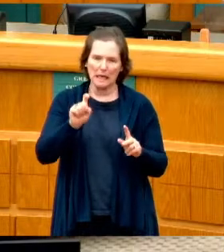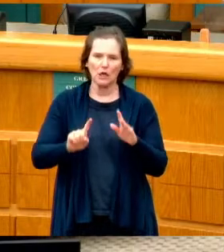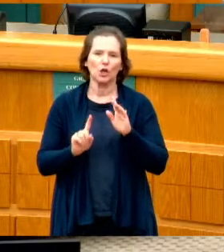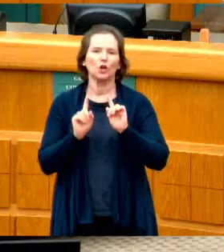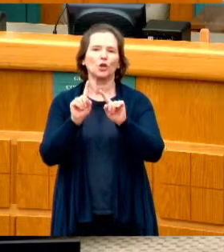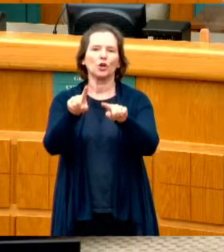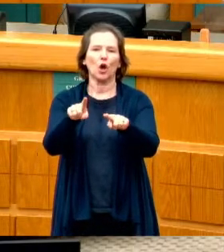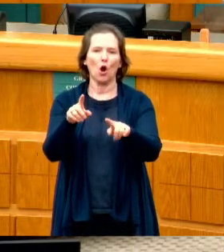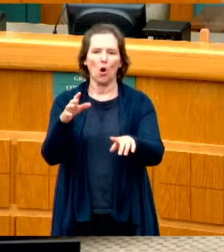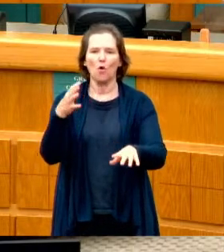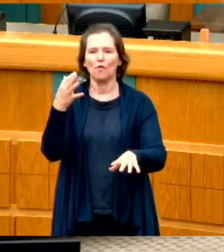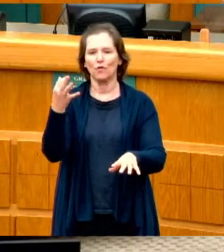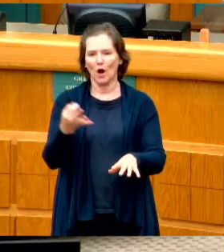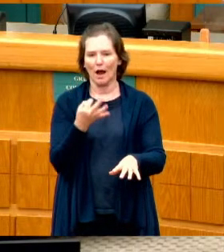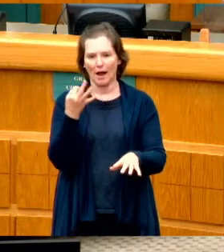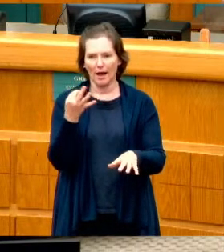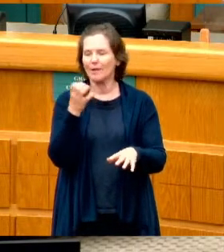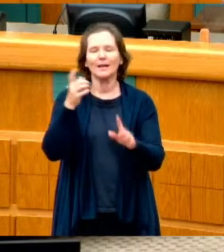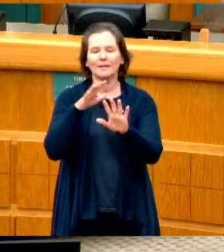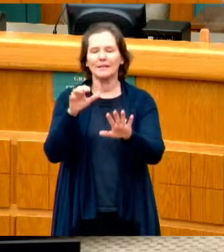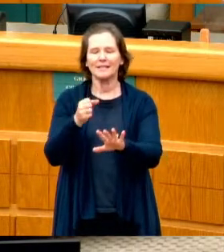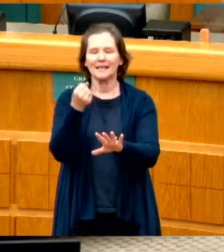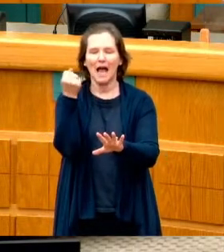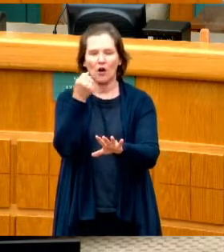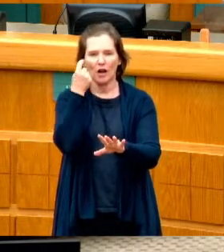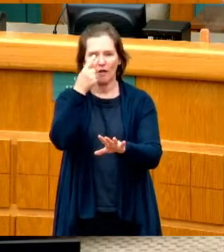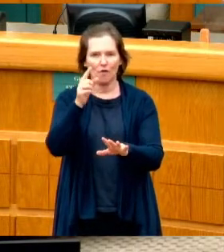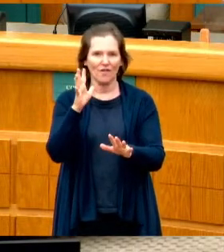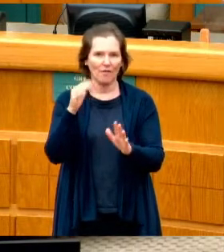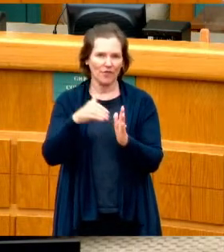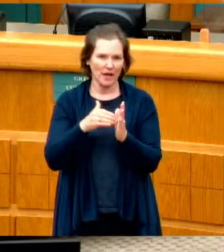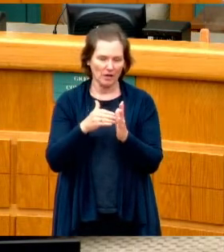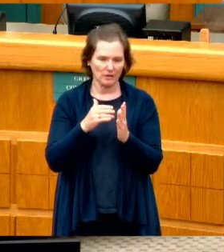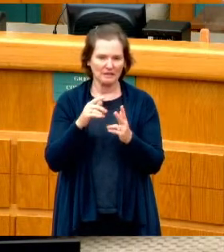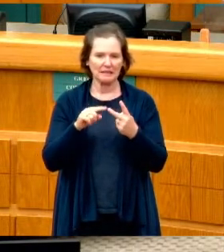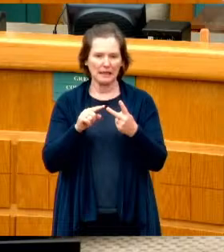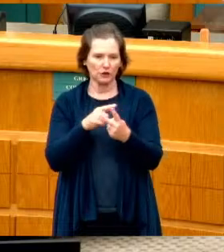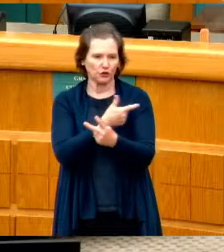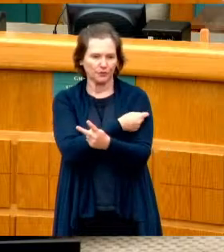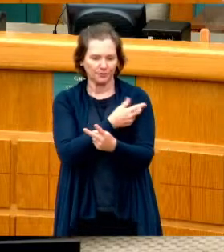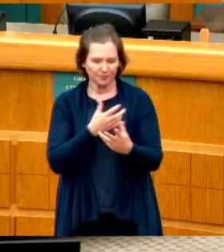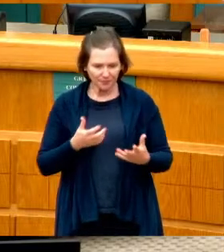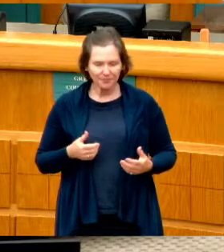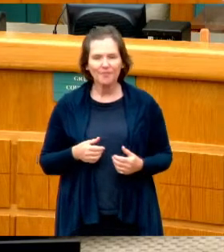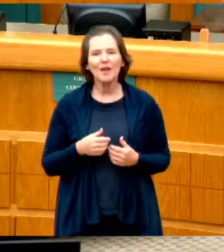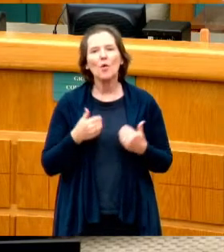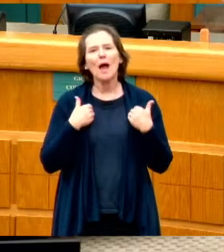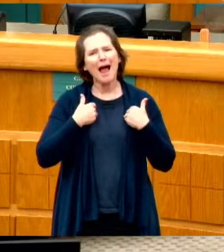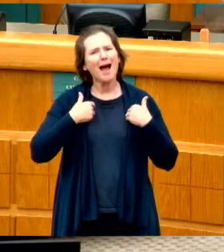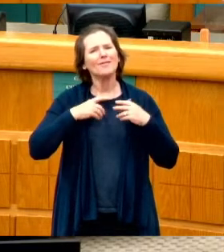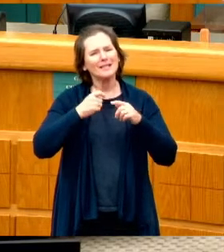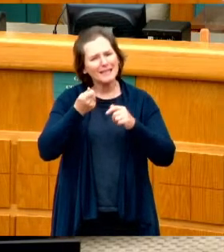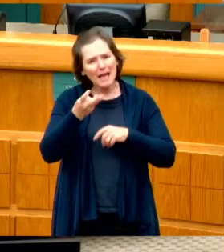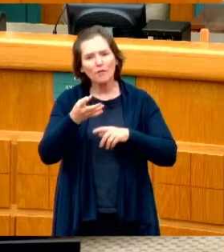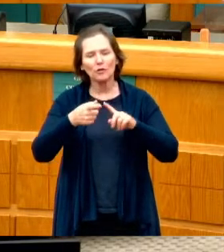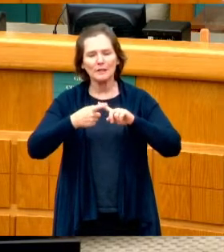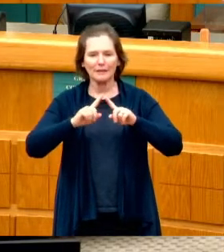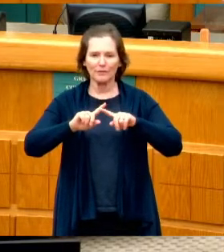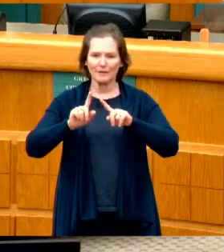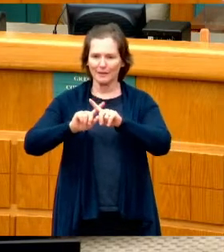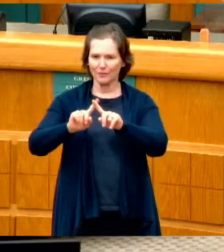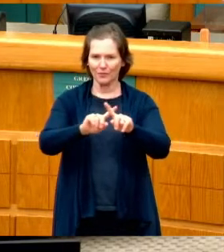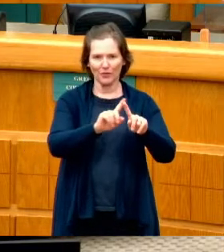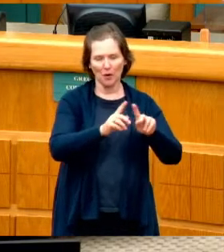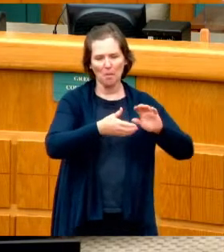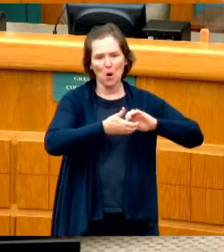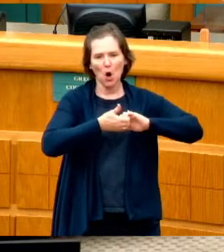as the vaccination clinic at St. John Baptist Church and the Driscoll CCISD clinic that took place both